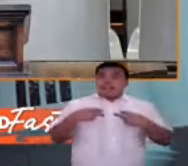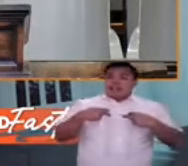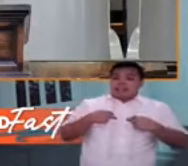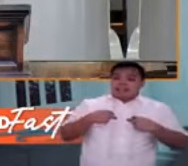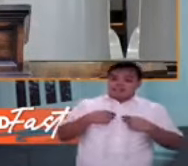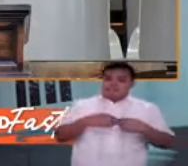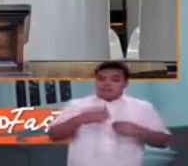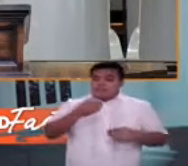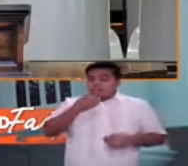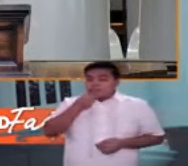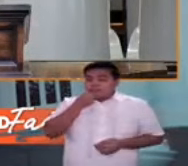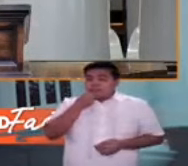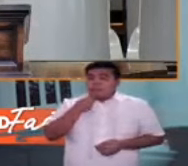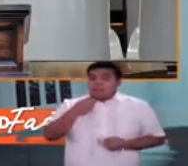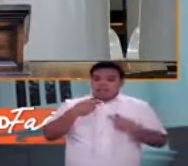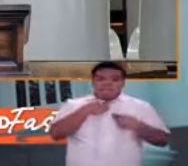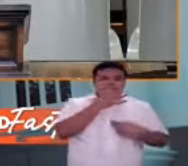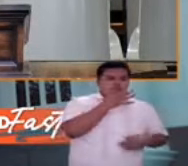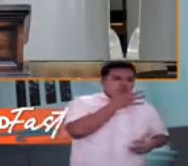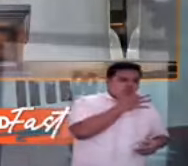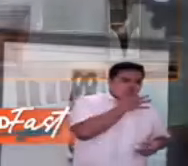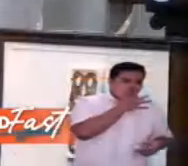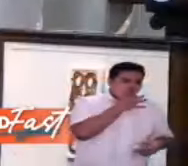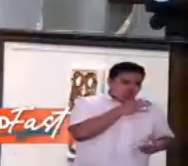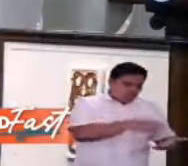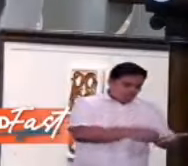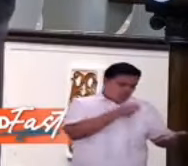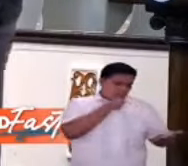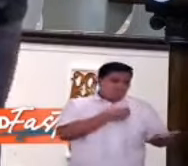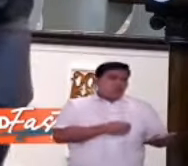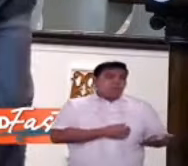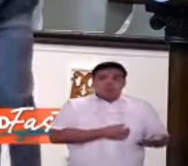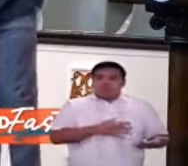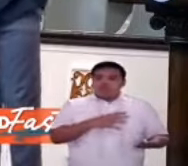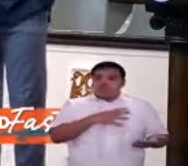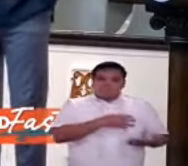Abrigana. Di ba na yung mga food nga abrigana?